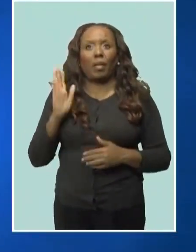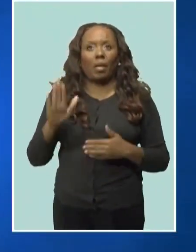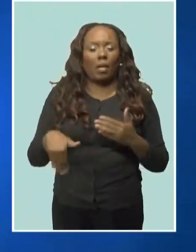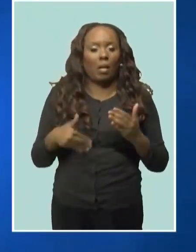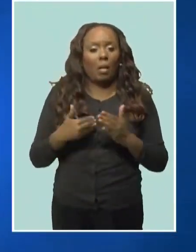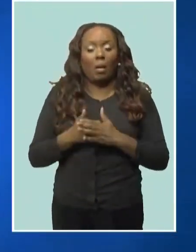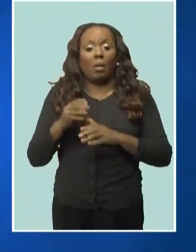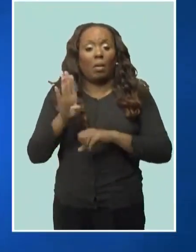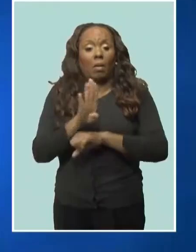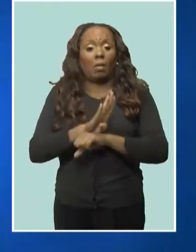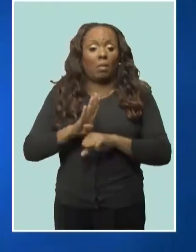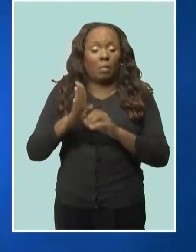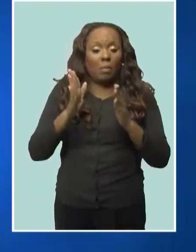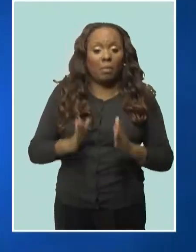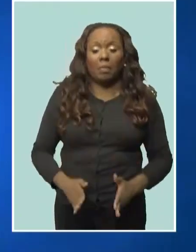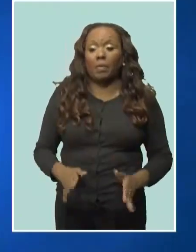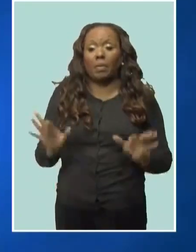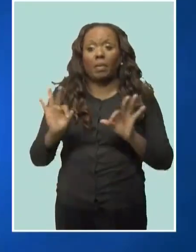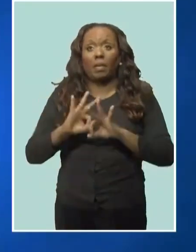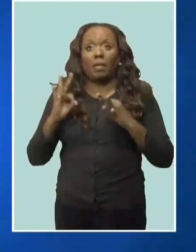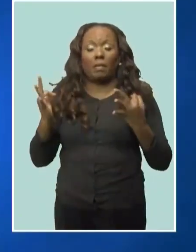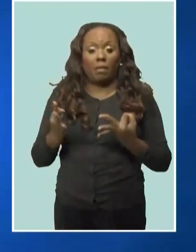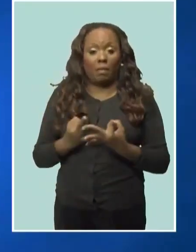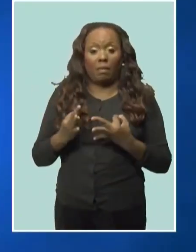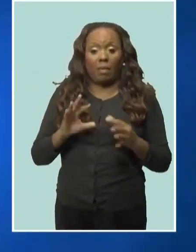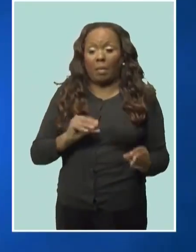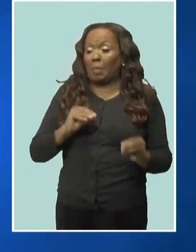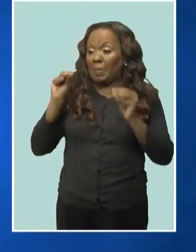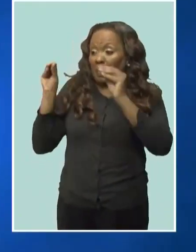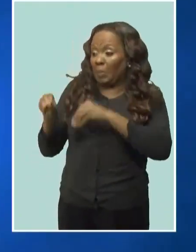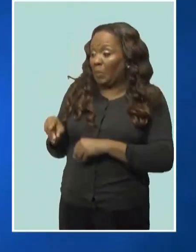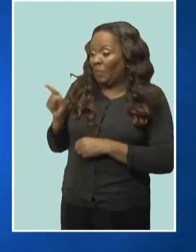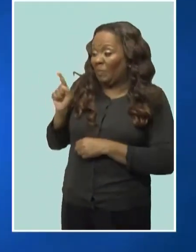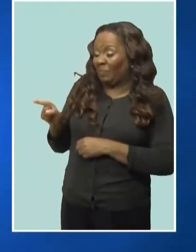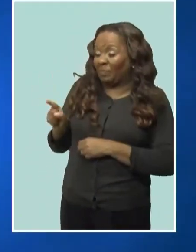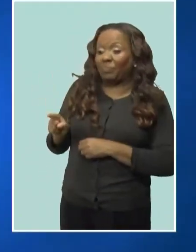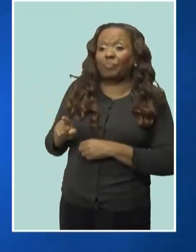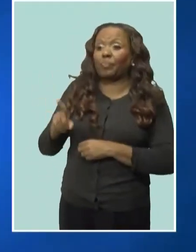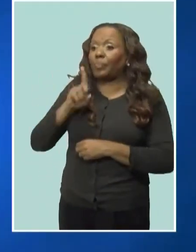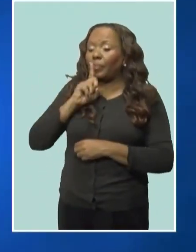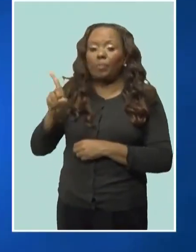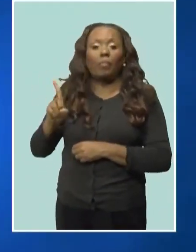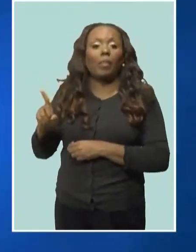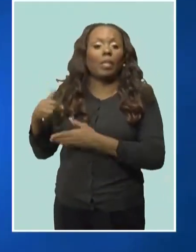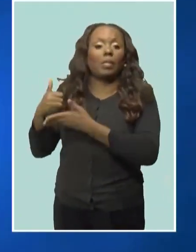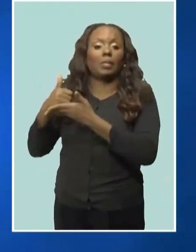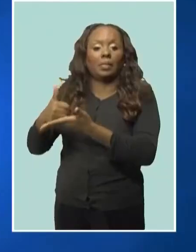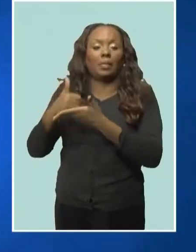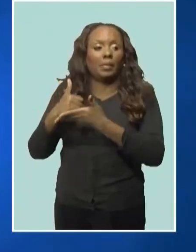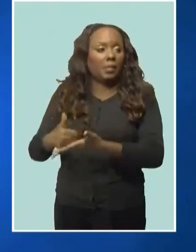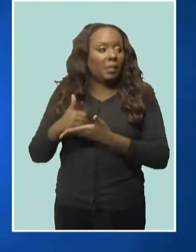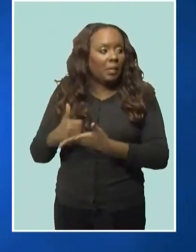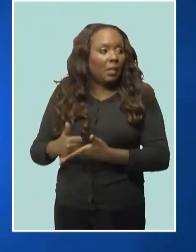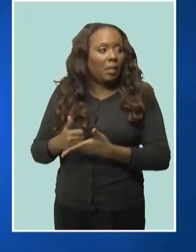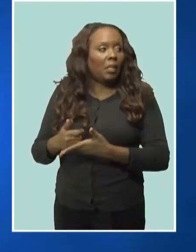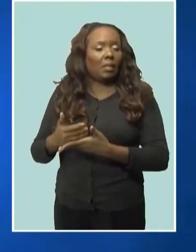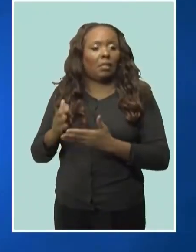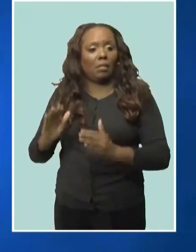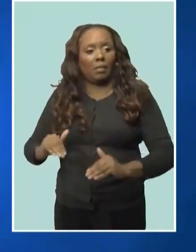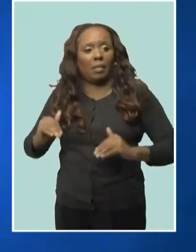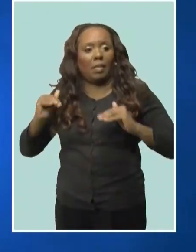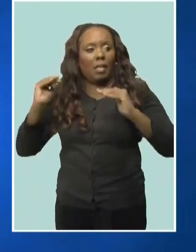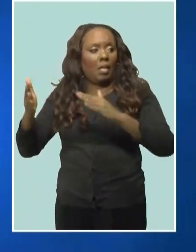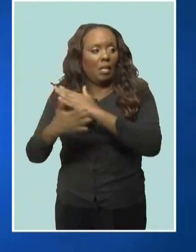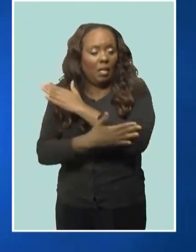Barbadian individual and family that went to Liberia contributed to the building up of our countries.